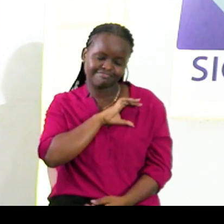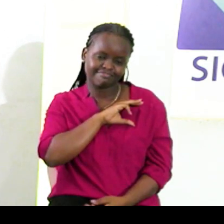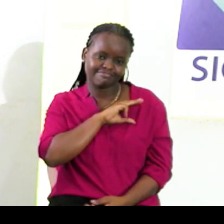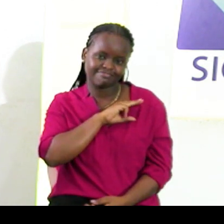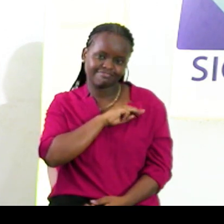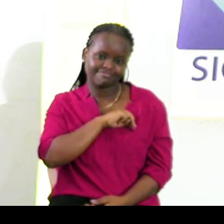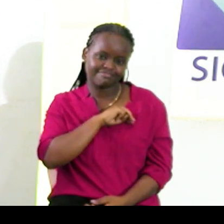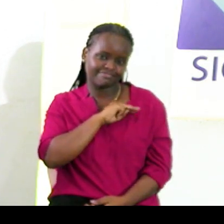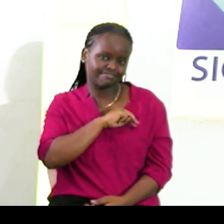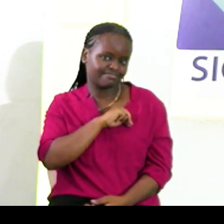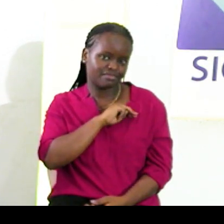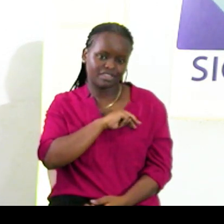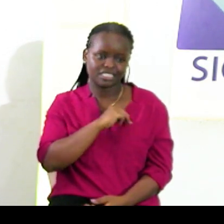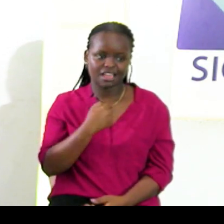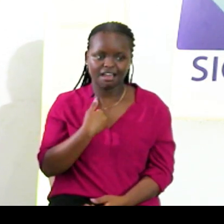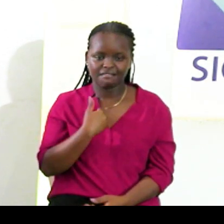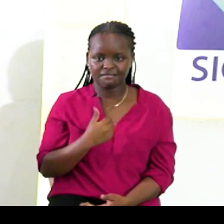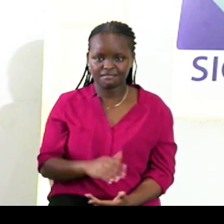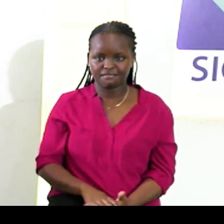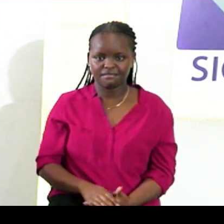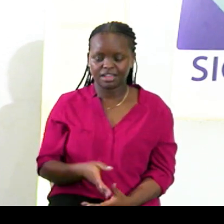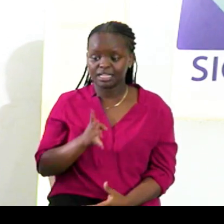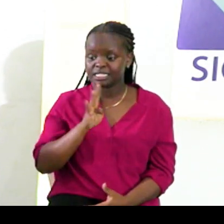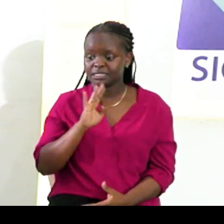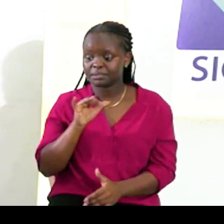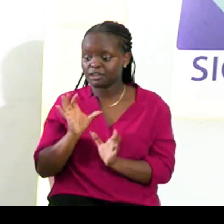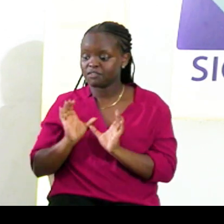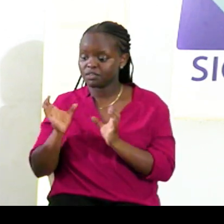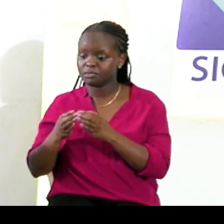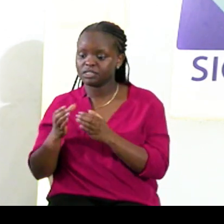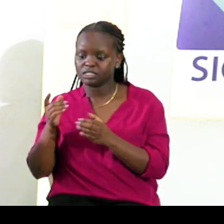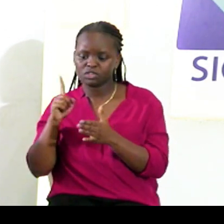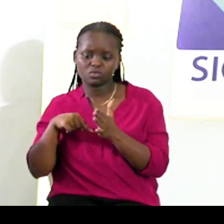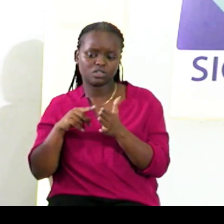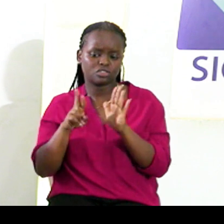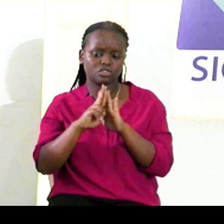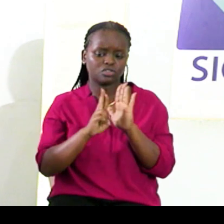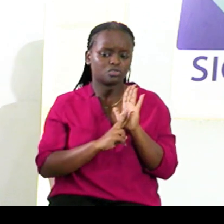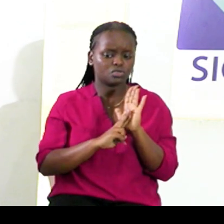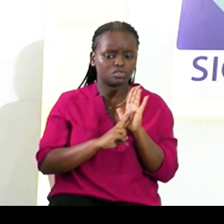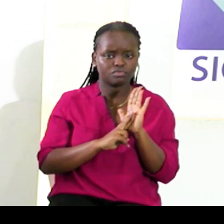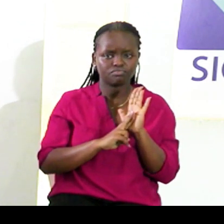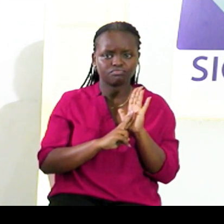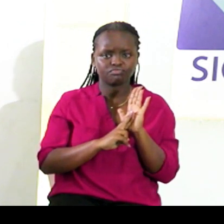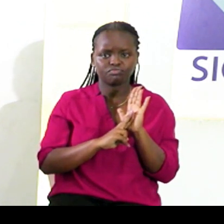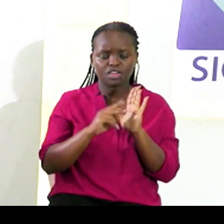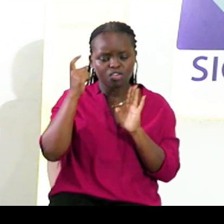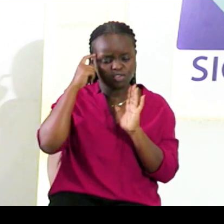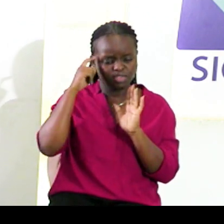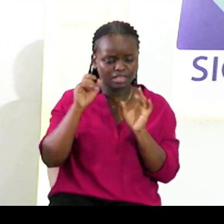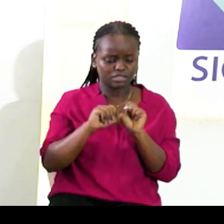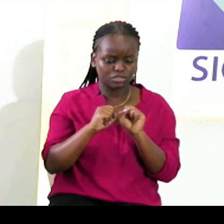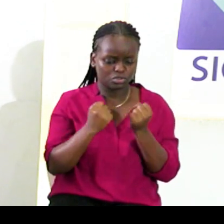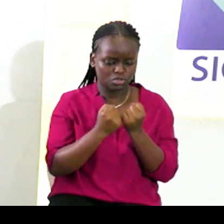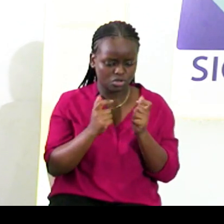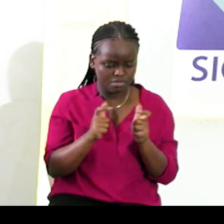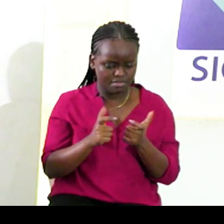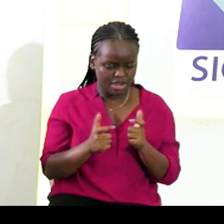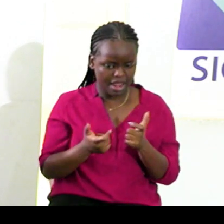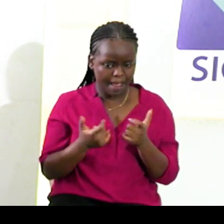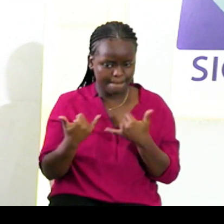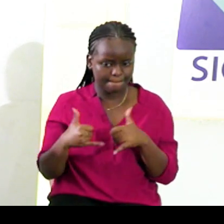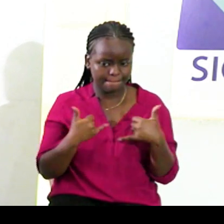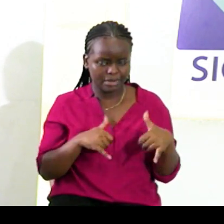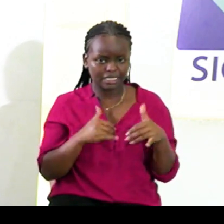That is not good. And speaking of community, what role do you think social media plays in building a brand for